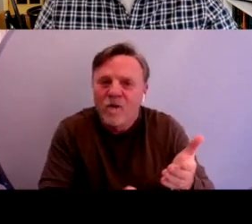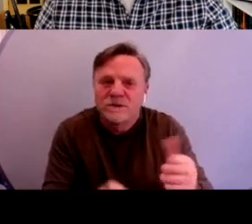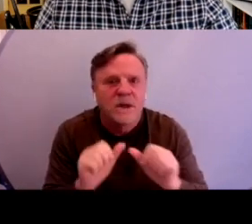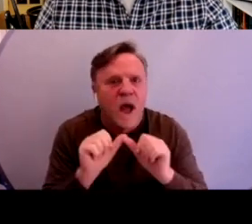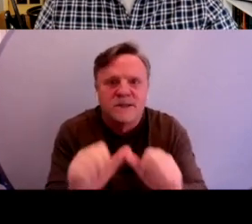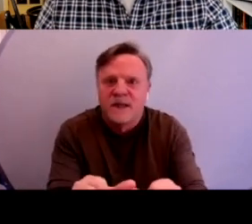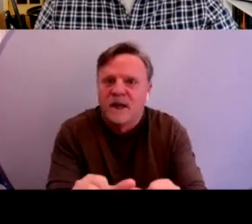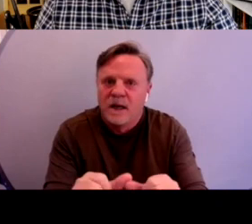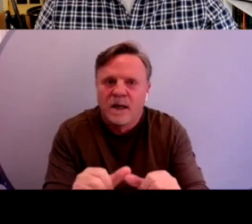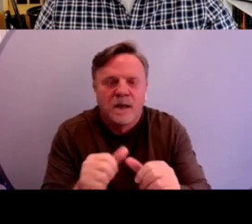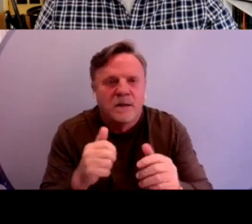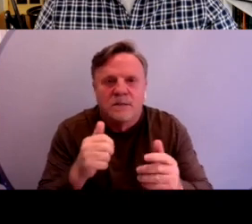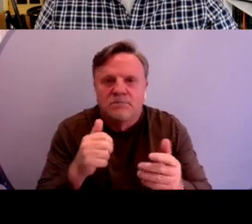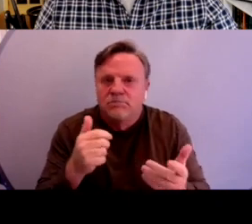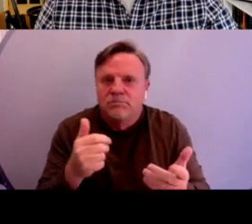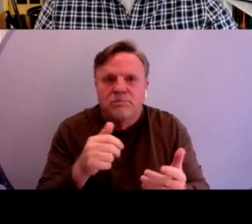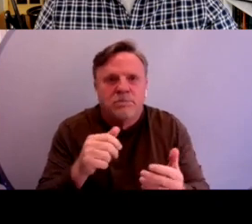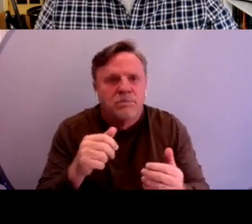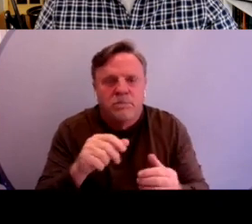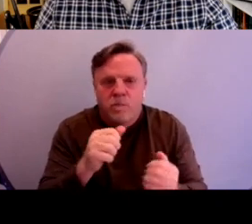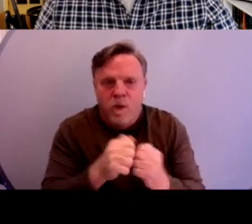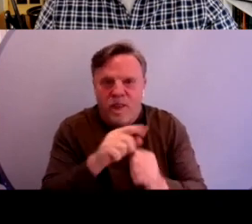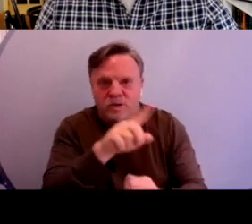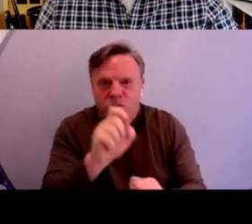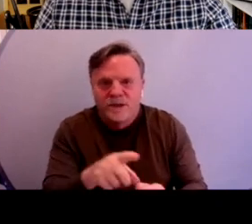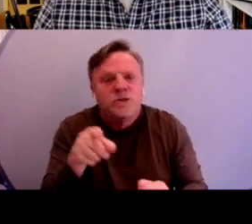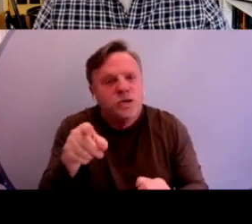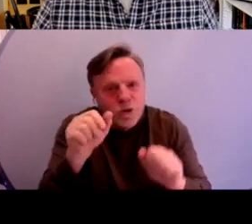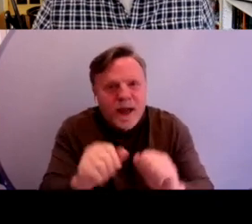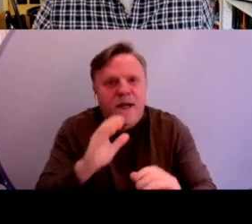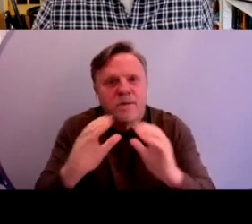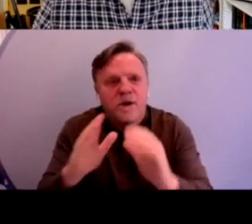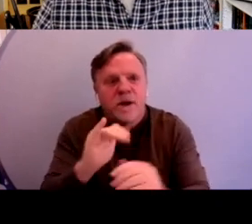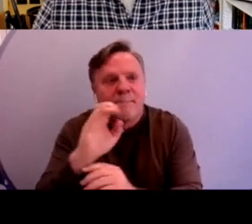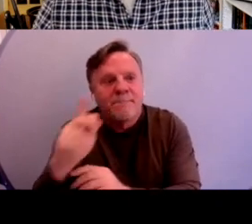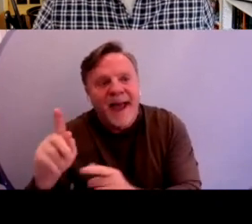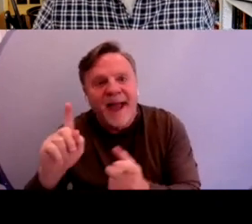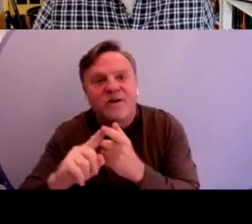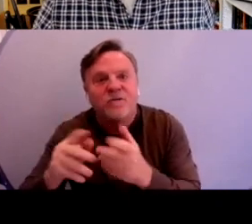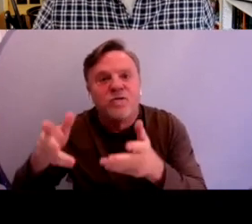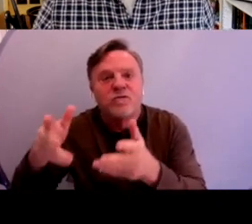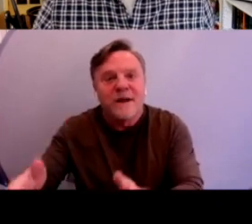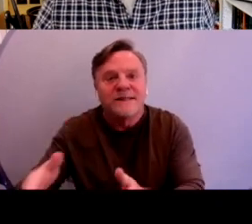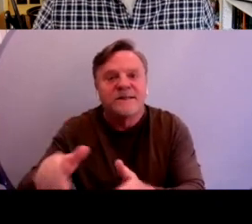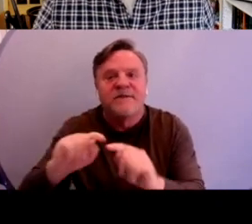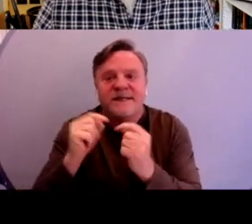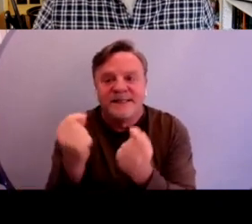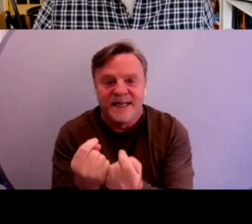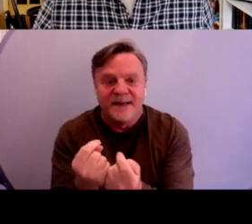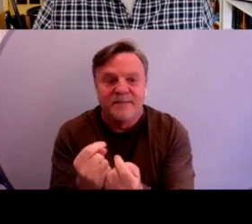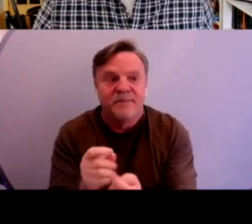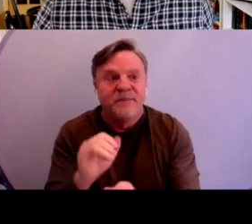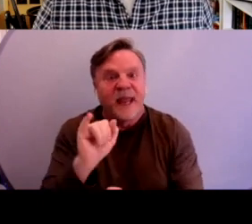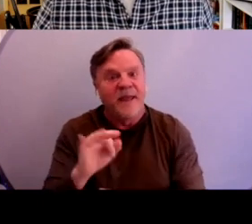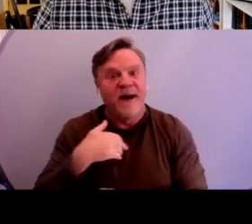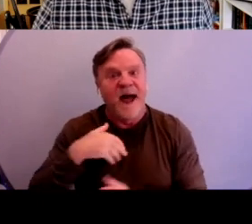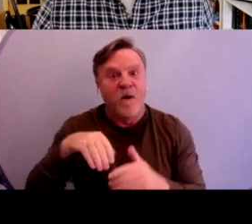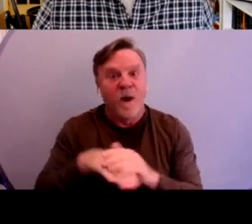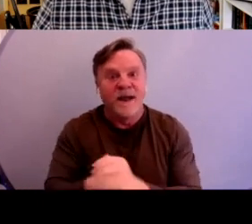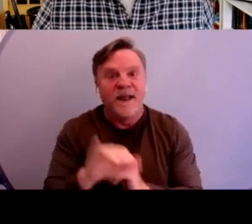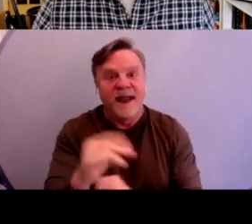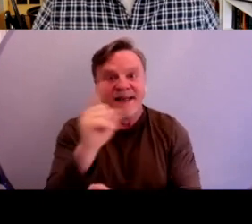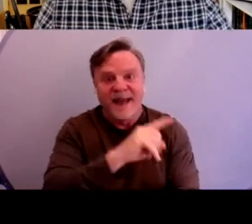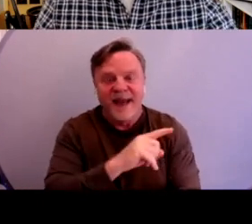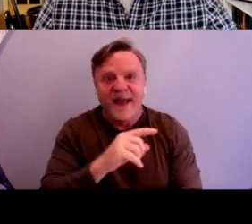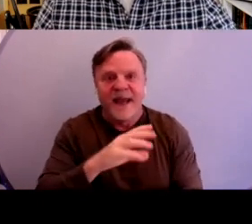constantly on those questions so that you can communicate it back to the rest of the team. Because if I had gone in that day and I had learned how